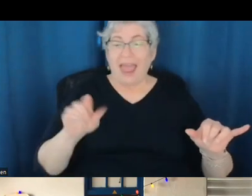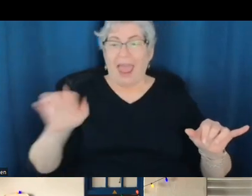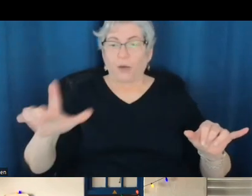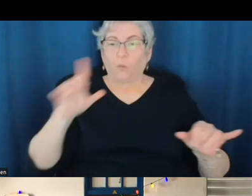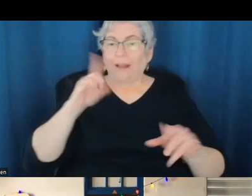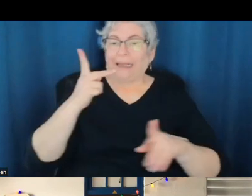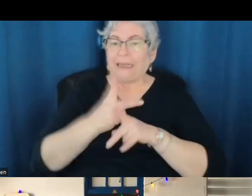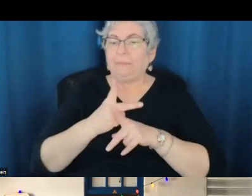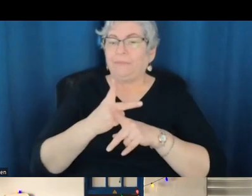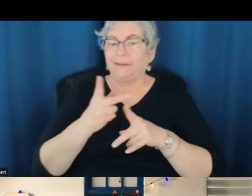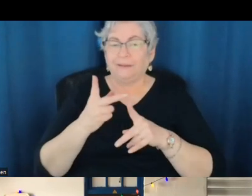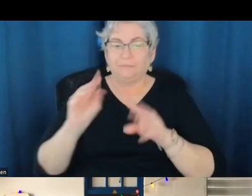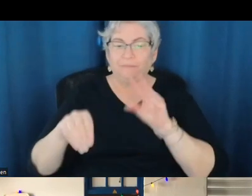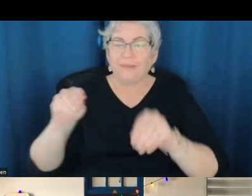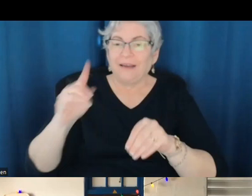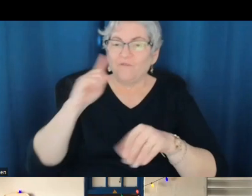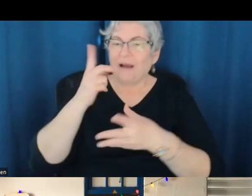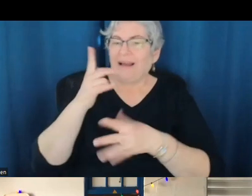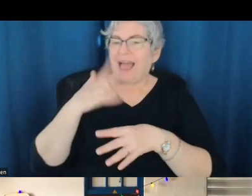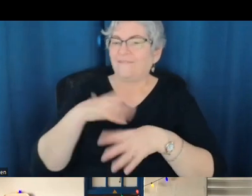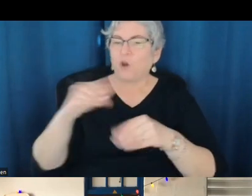the more permanent plants.